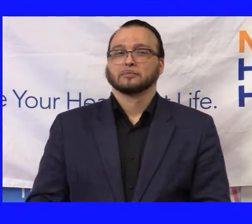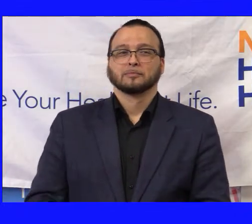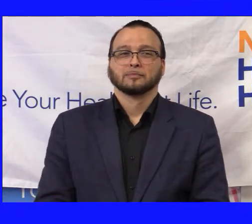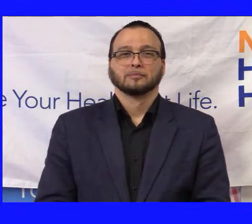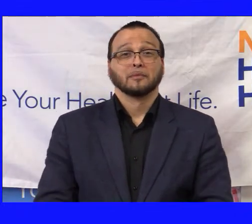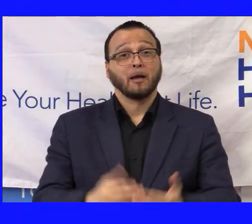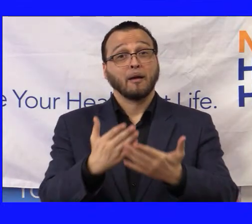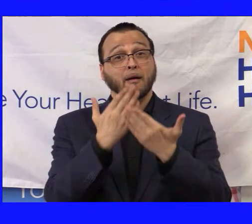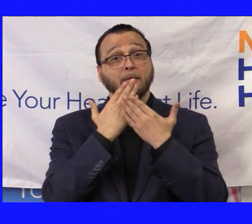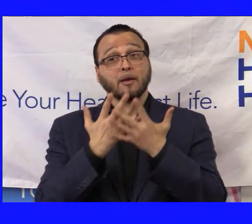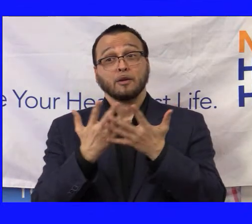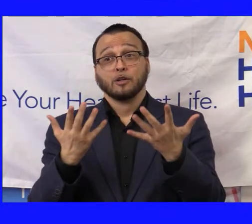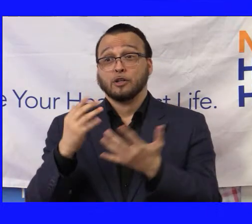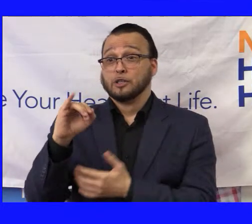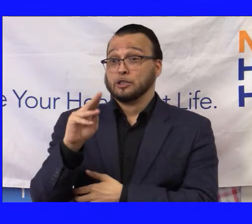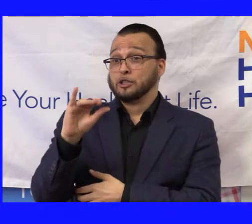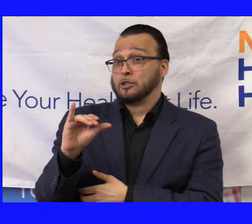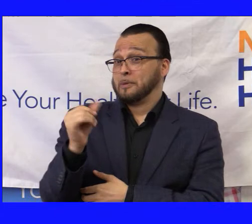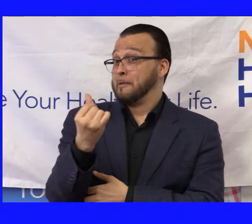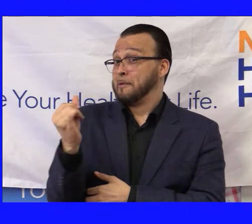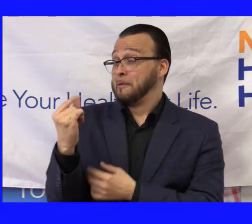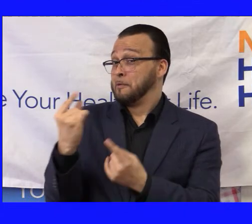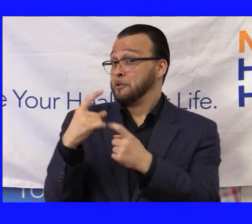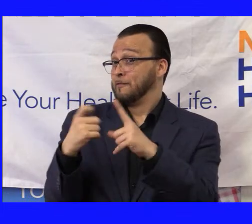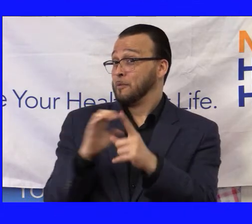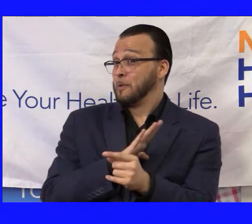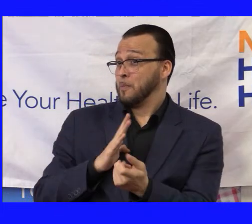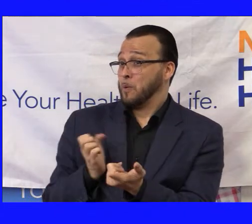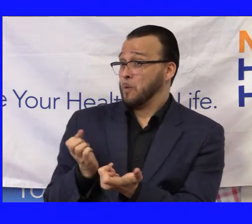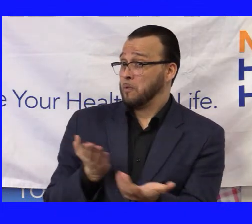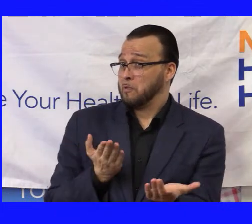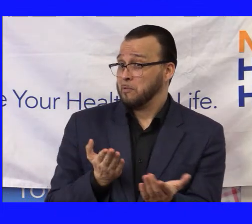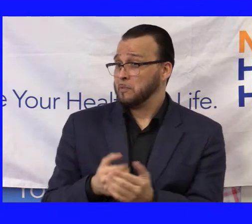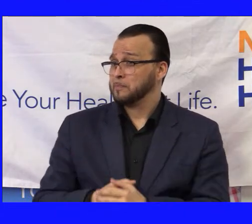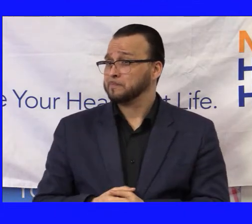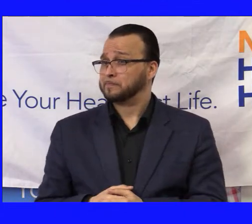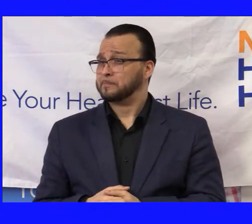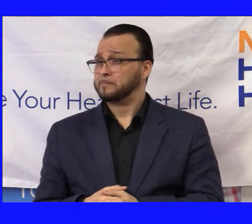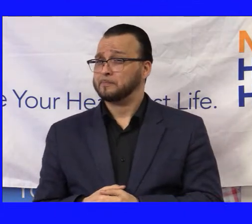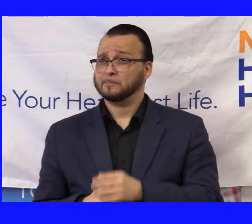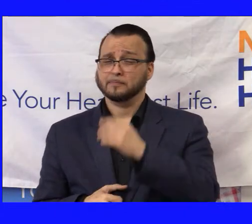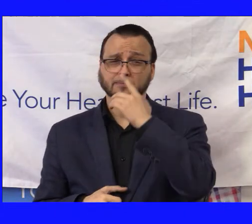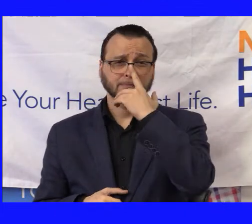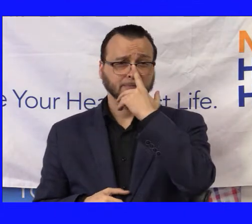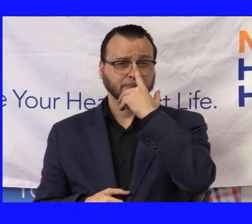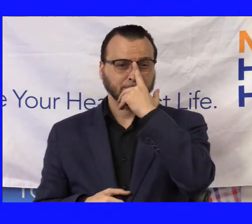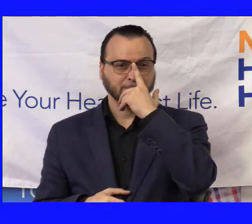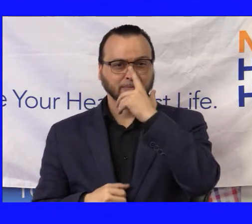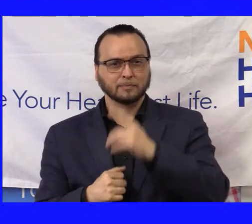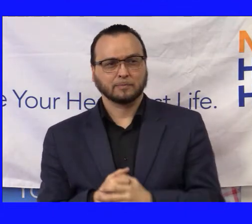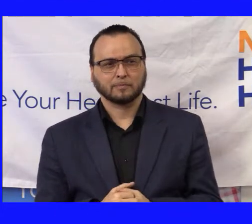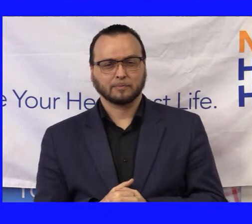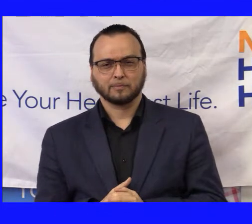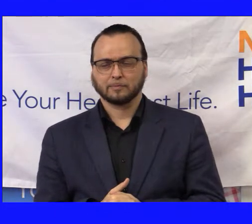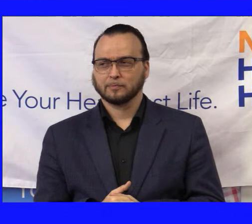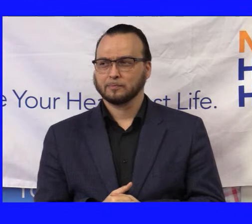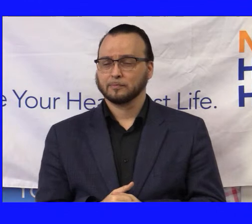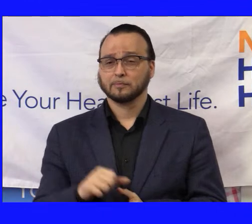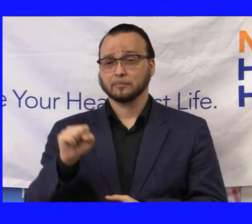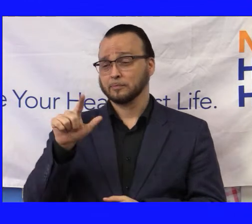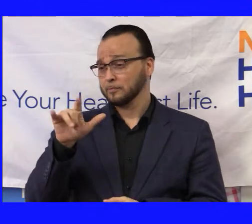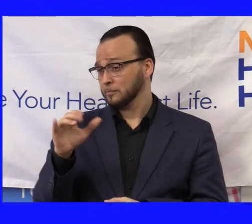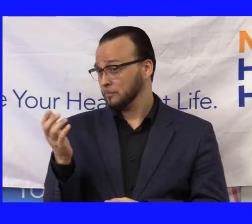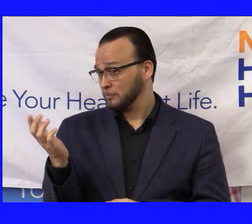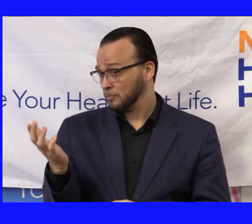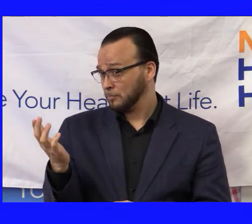Thank you so much, Jeremy. Any questions from board members? Sally? Sally, you are Sally,